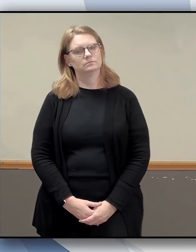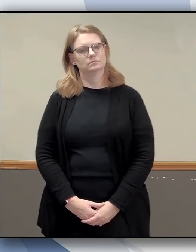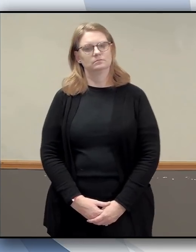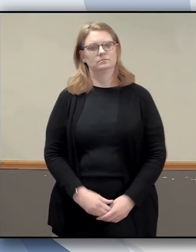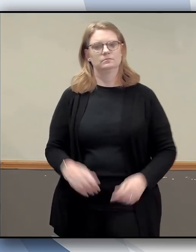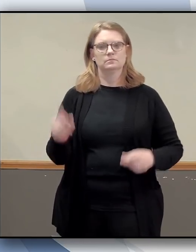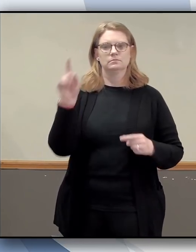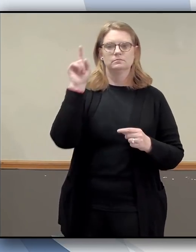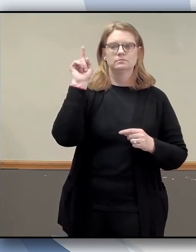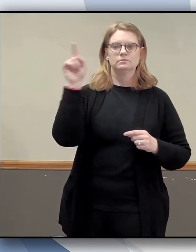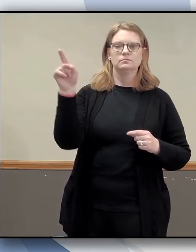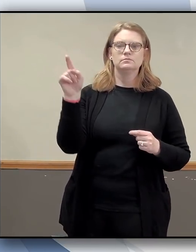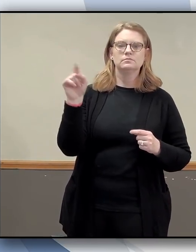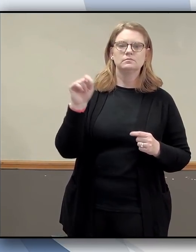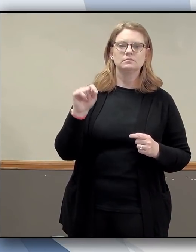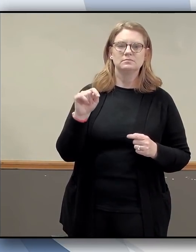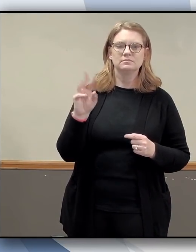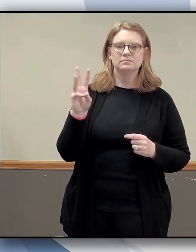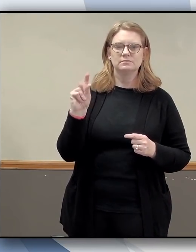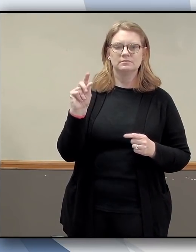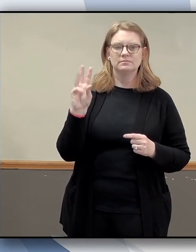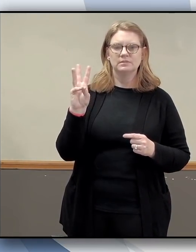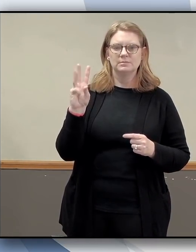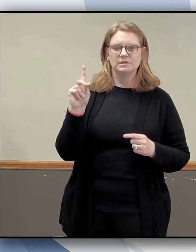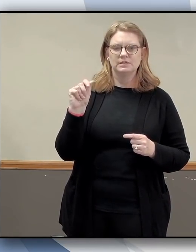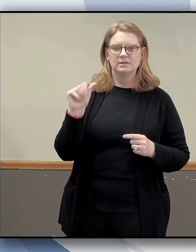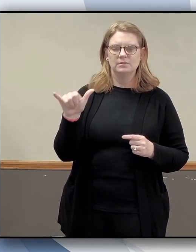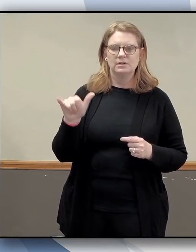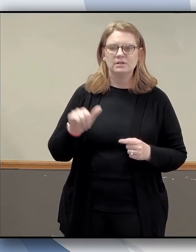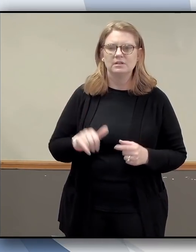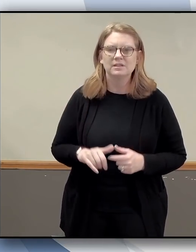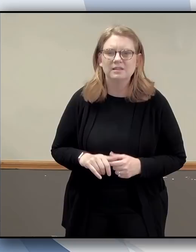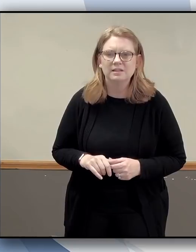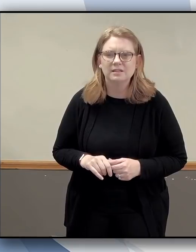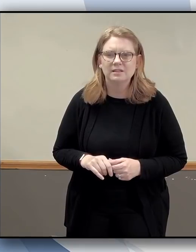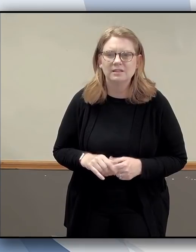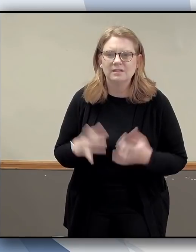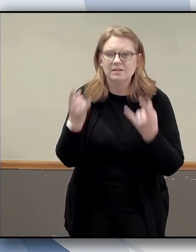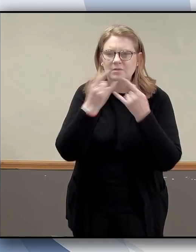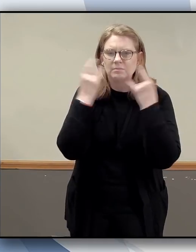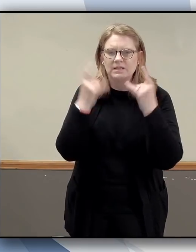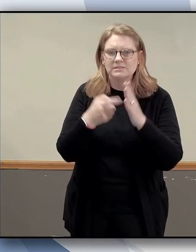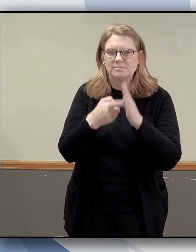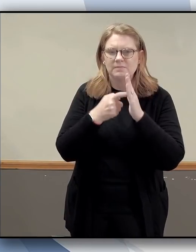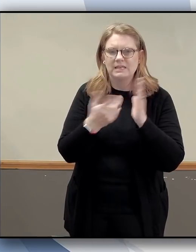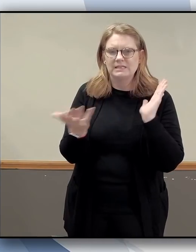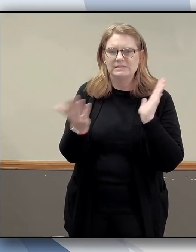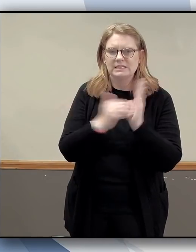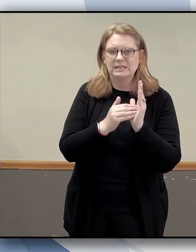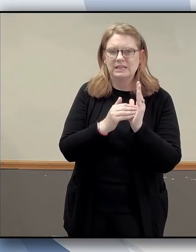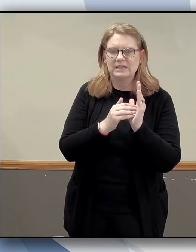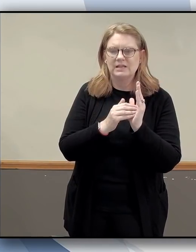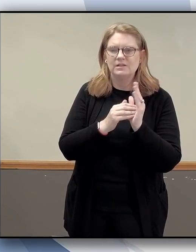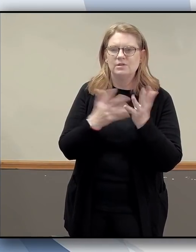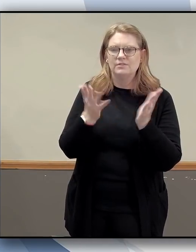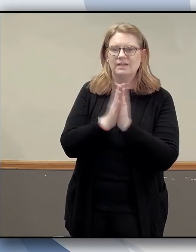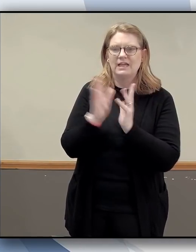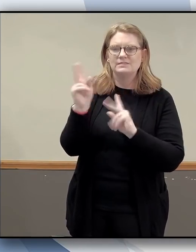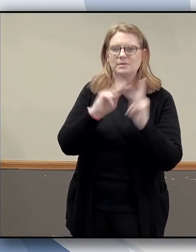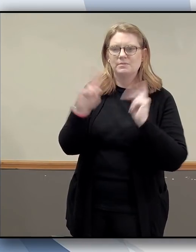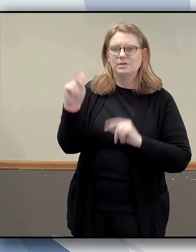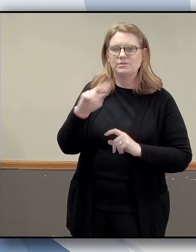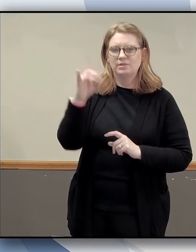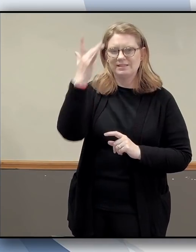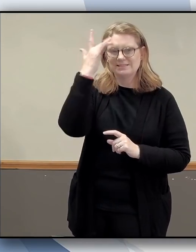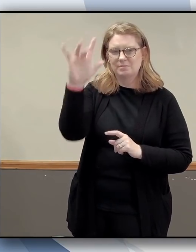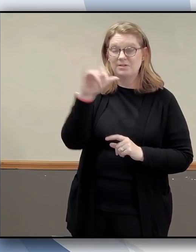Question back here. DIY, talking about mask mandates again. I mean, we've asked people to be North Dakota smart. Apparently not everyone is